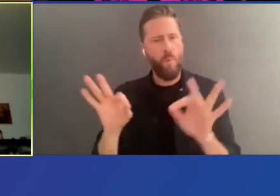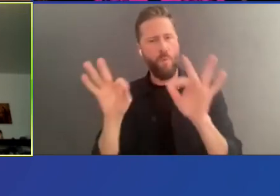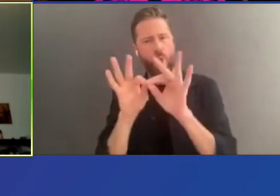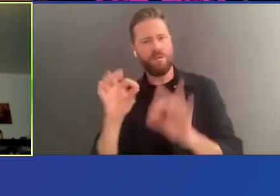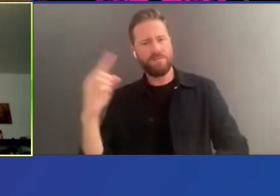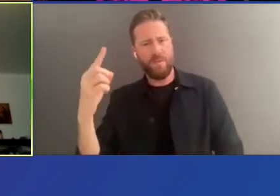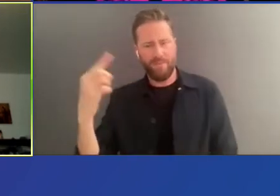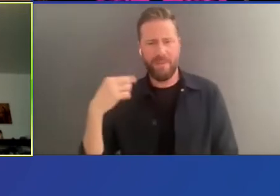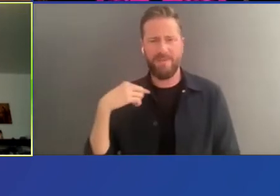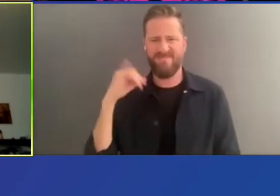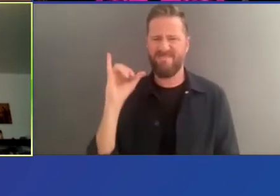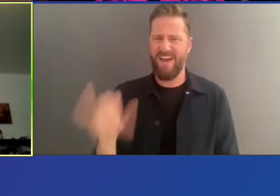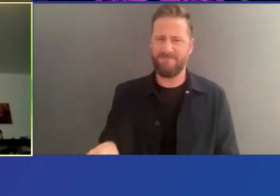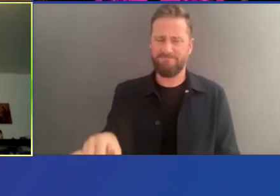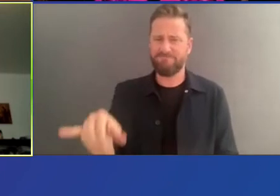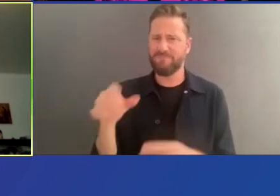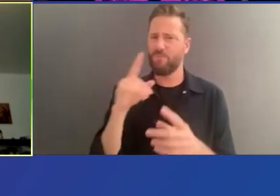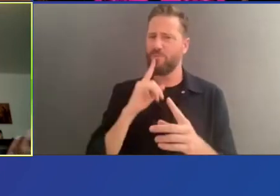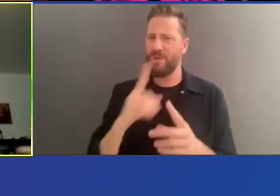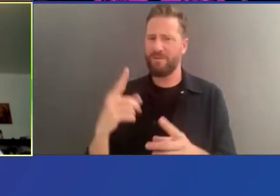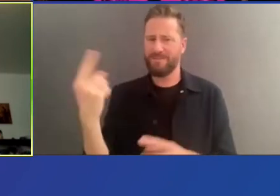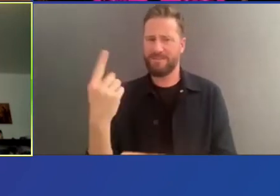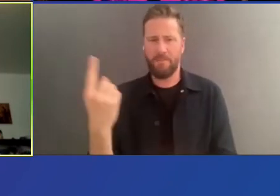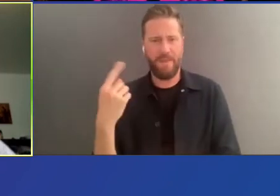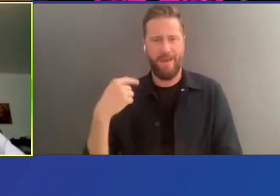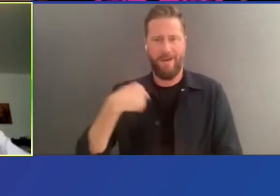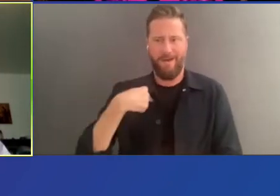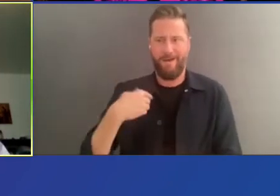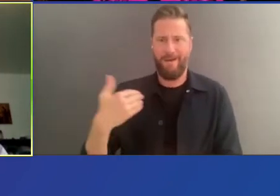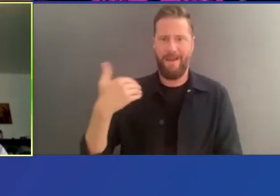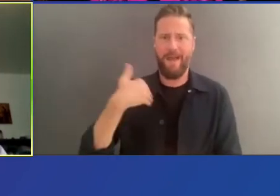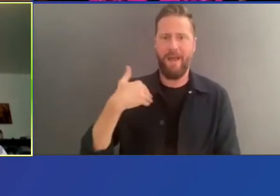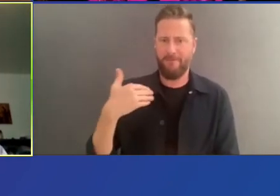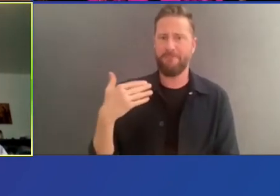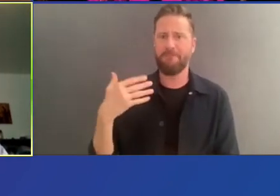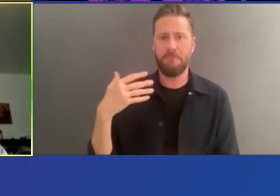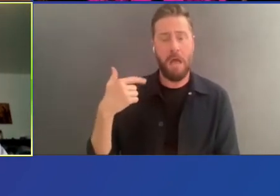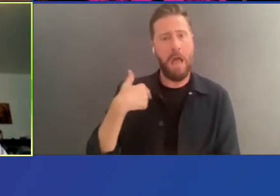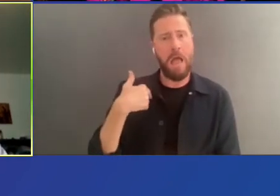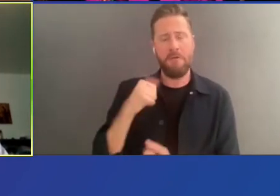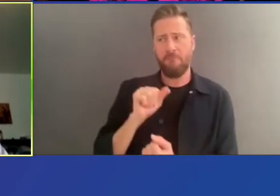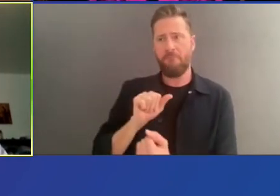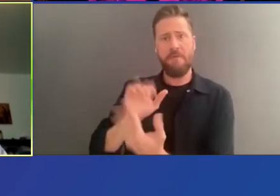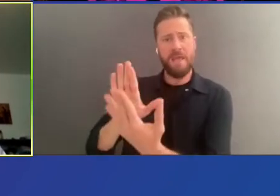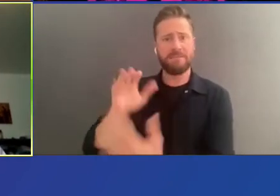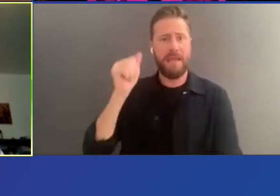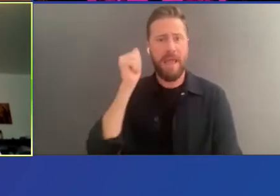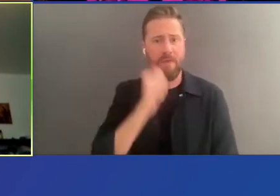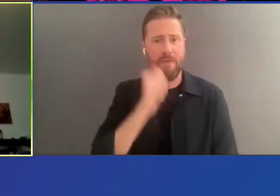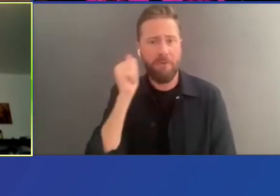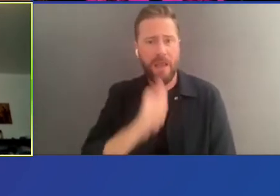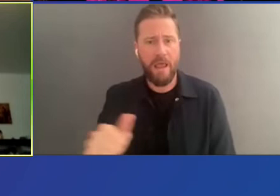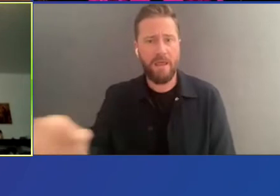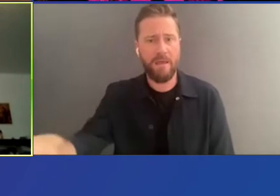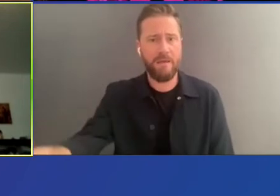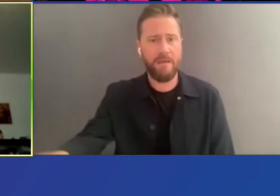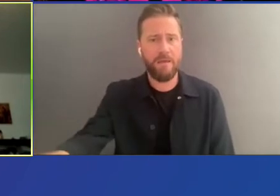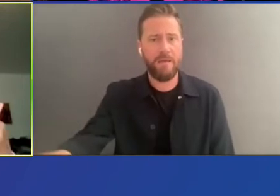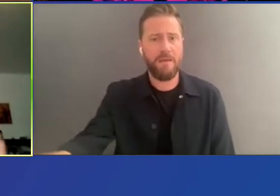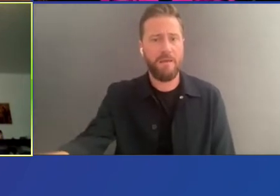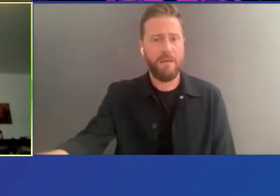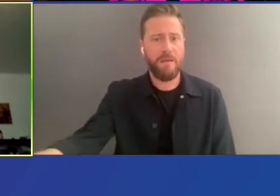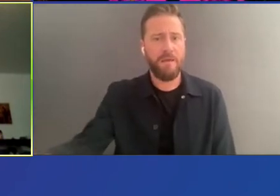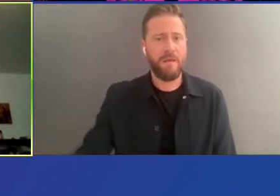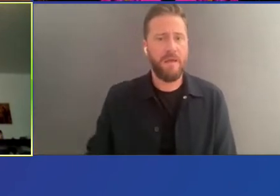Yeah, that yeah, that's certainly something that I have or that I face every day, you know, as a teacher,